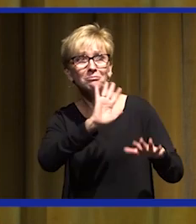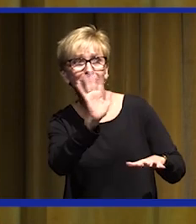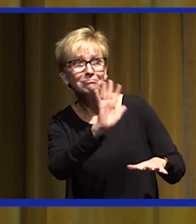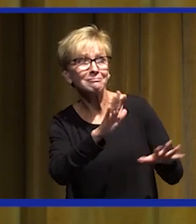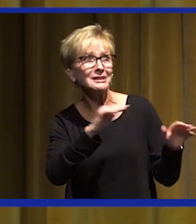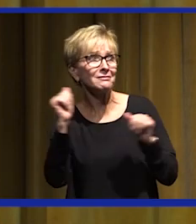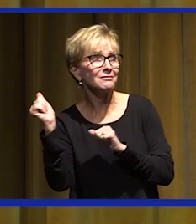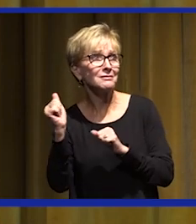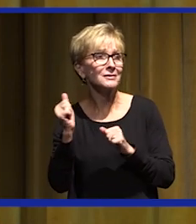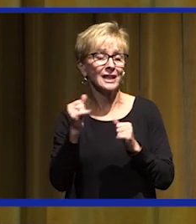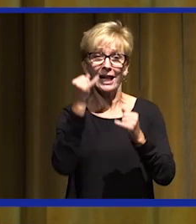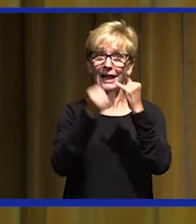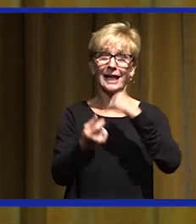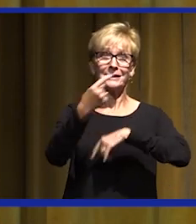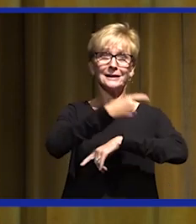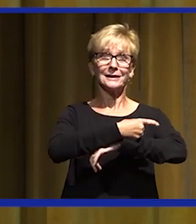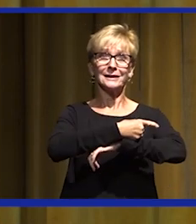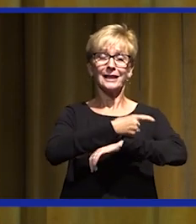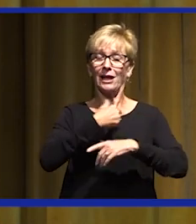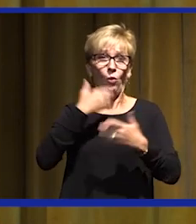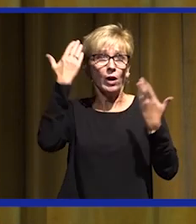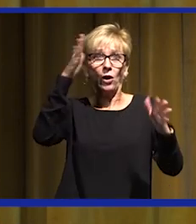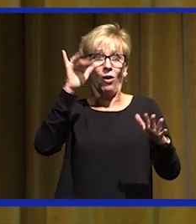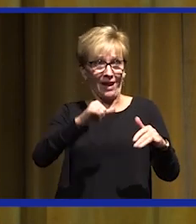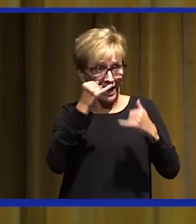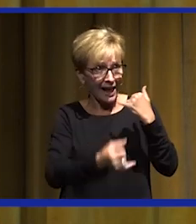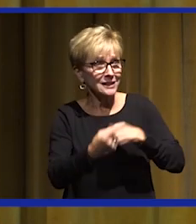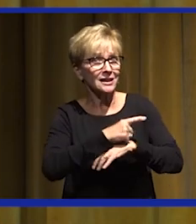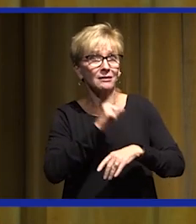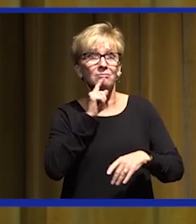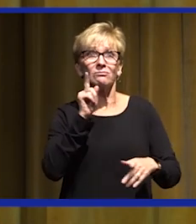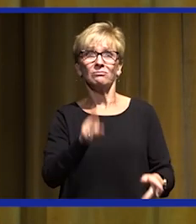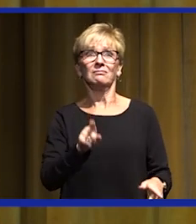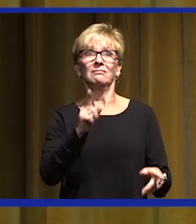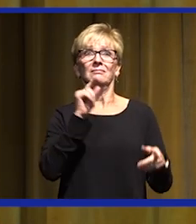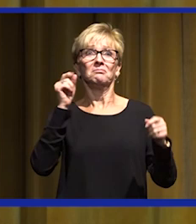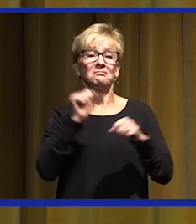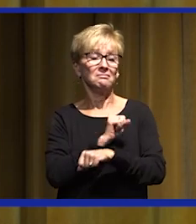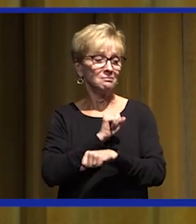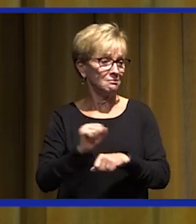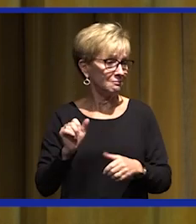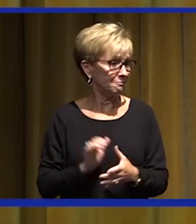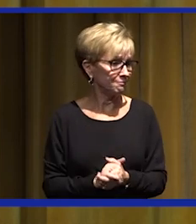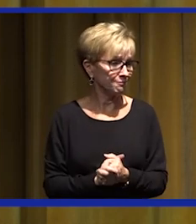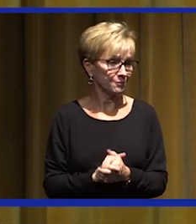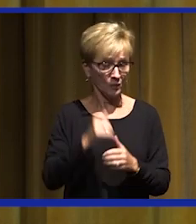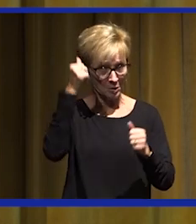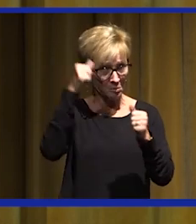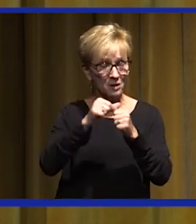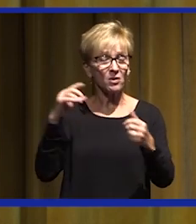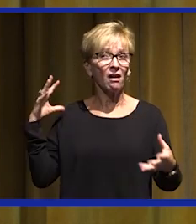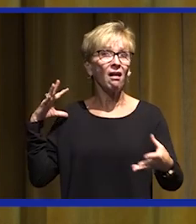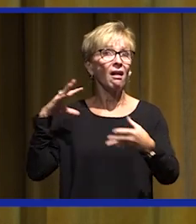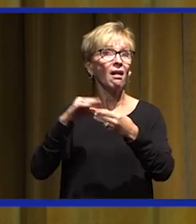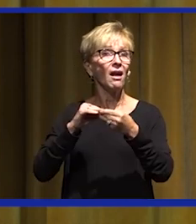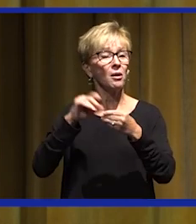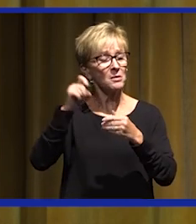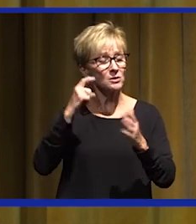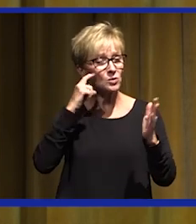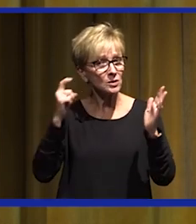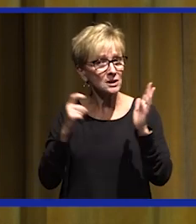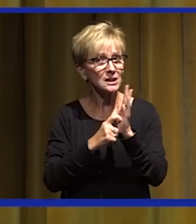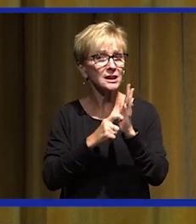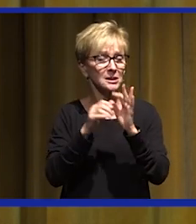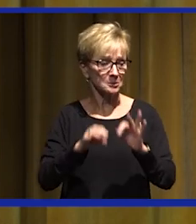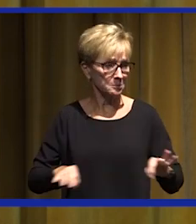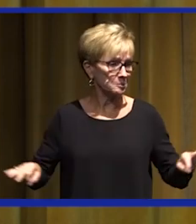our last day at school without knowing it. But even with all this in mind, it's important for us to recognize and